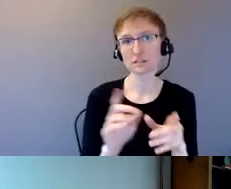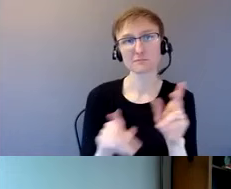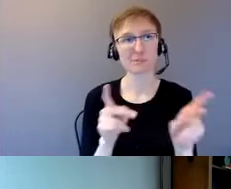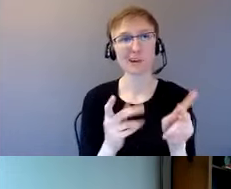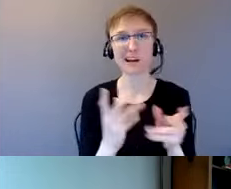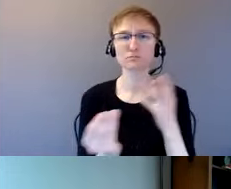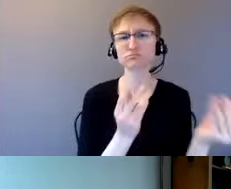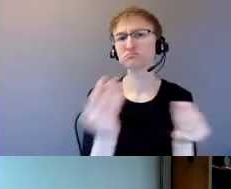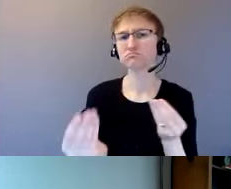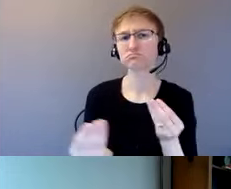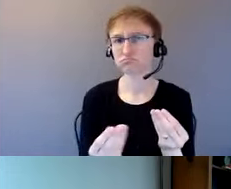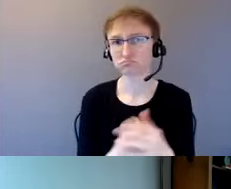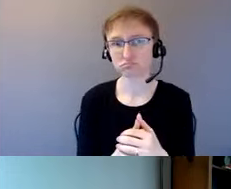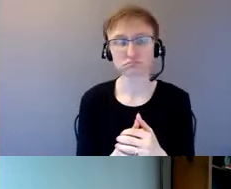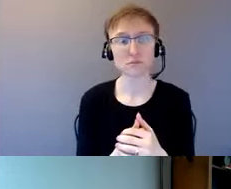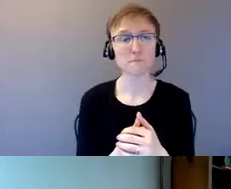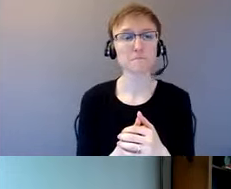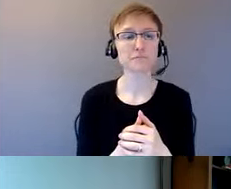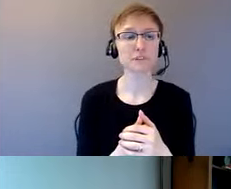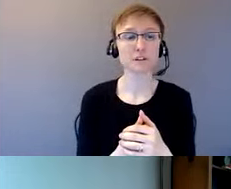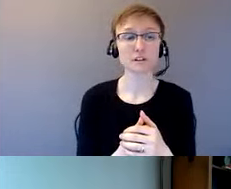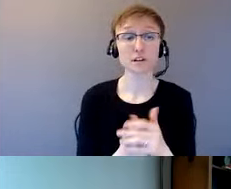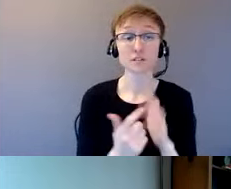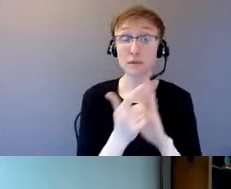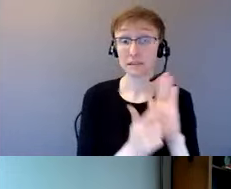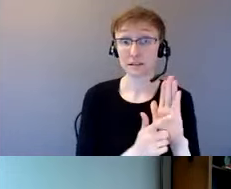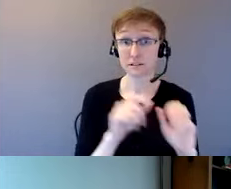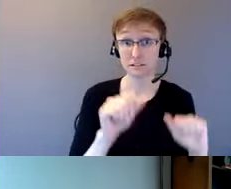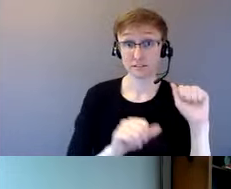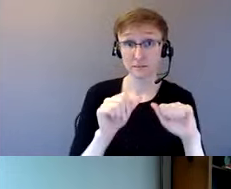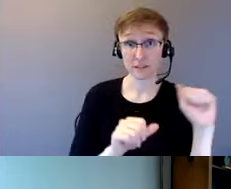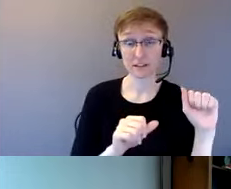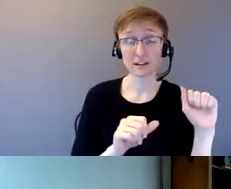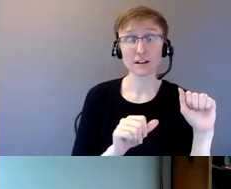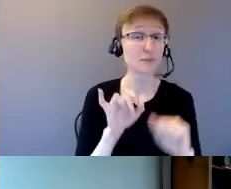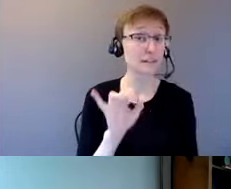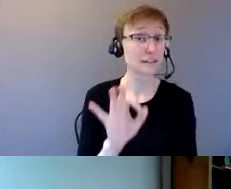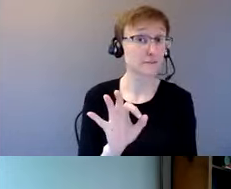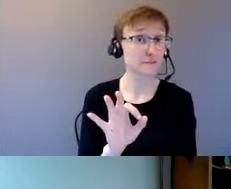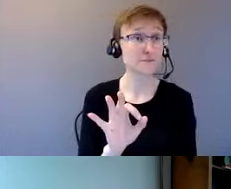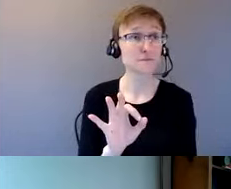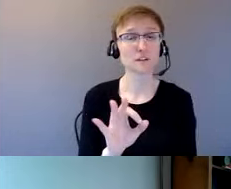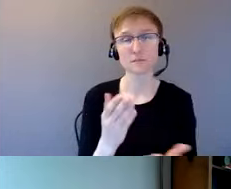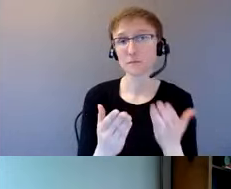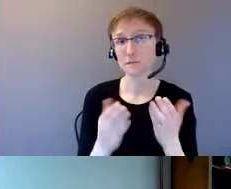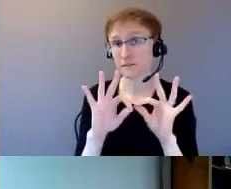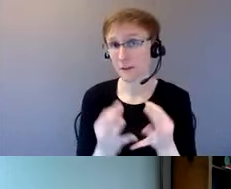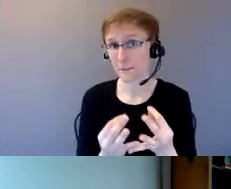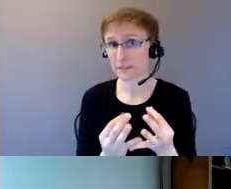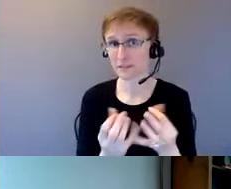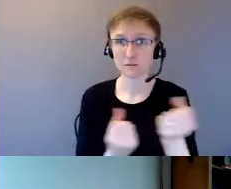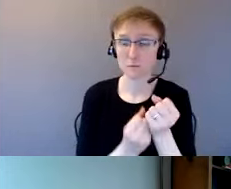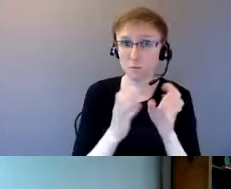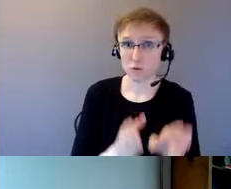part. So we're also looking at legal assessments potentially if a family or a support person is looking to apply